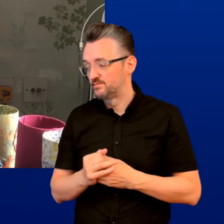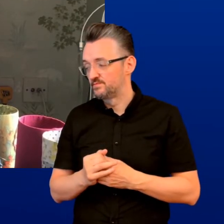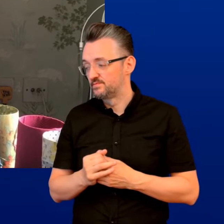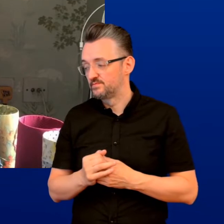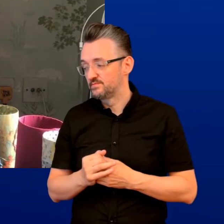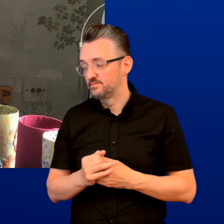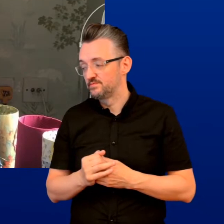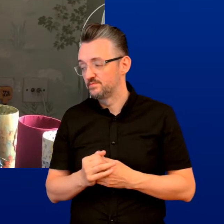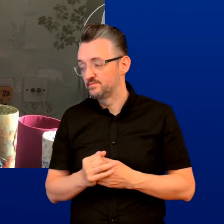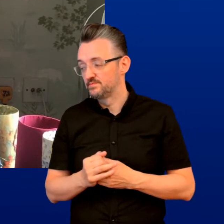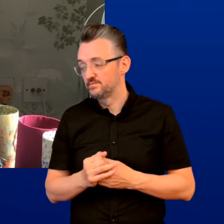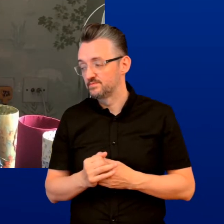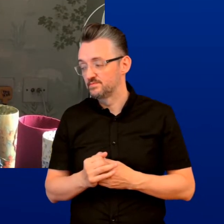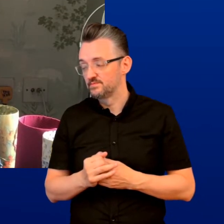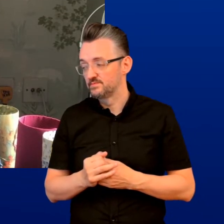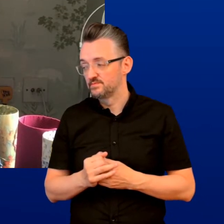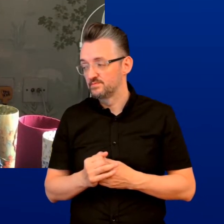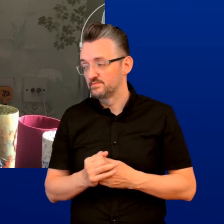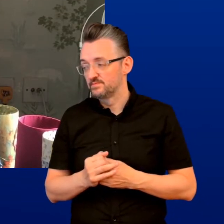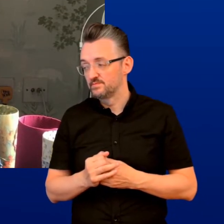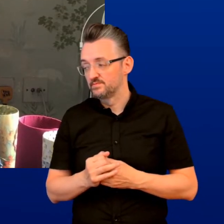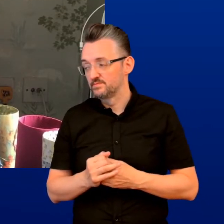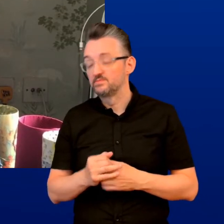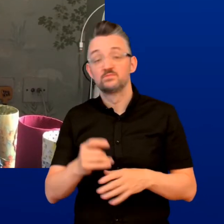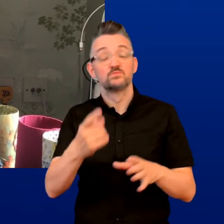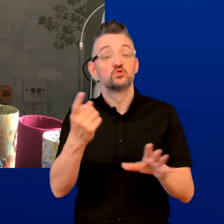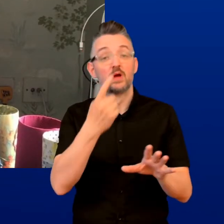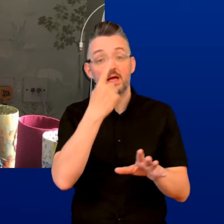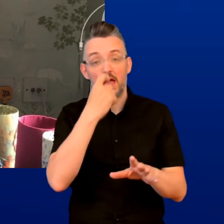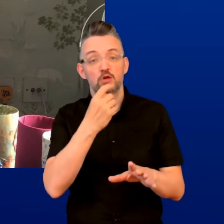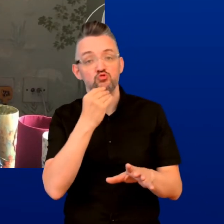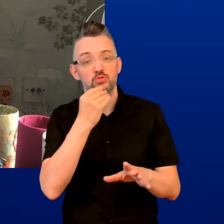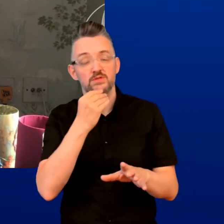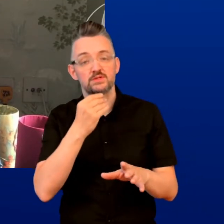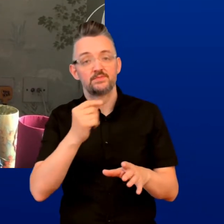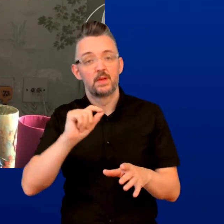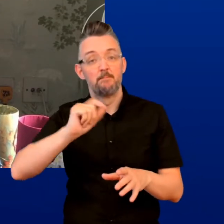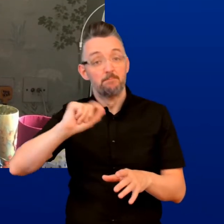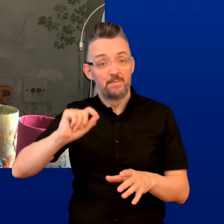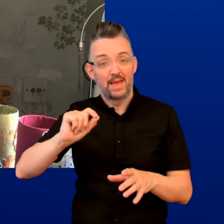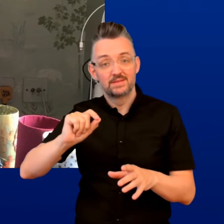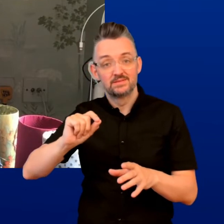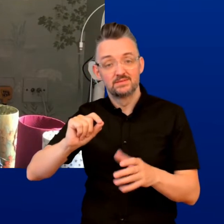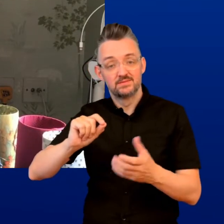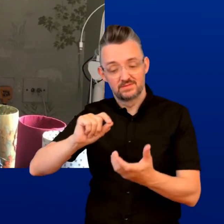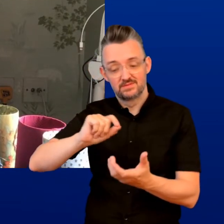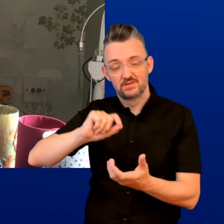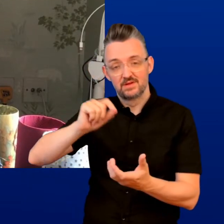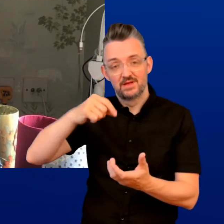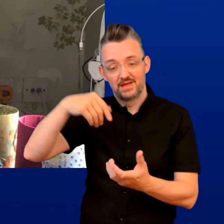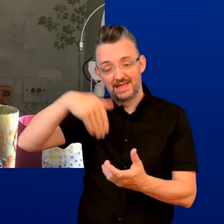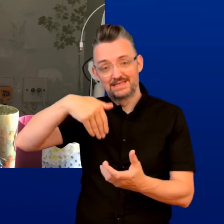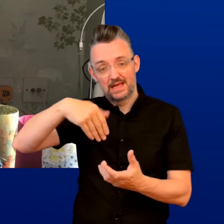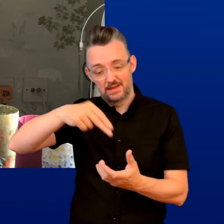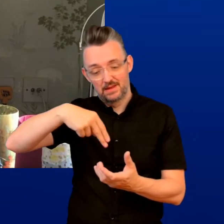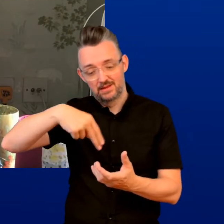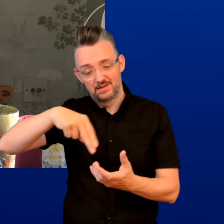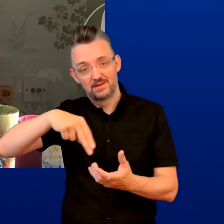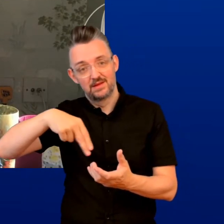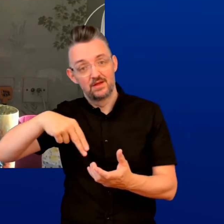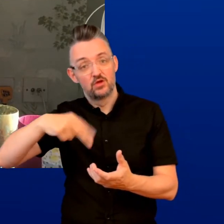And I forgot to say, you can use an ink marker or a pen, coloured pen, to paint the